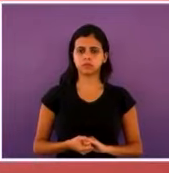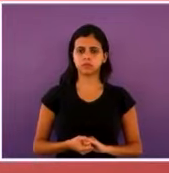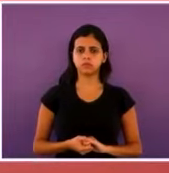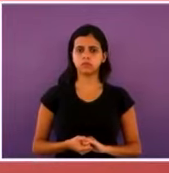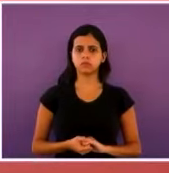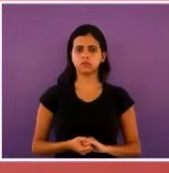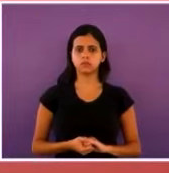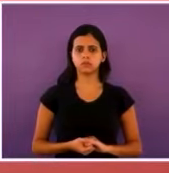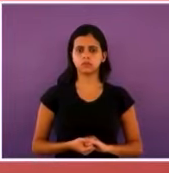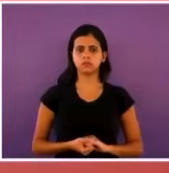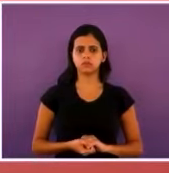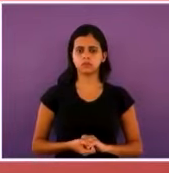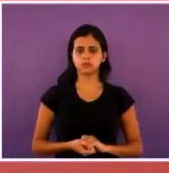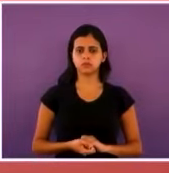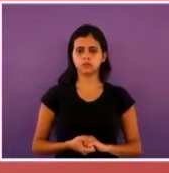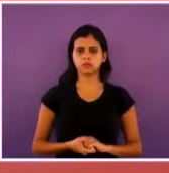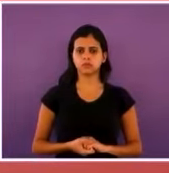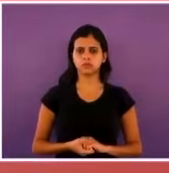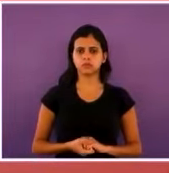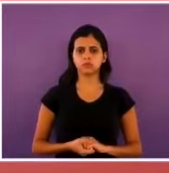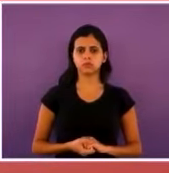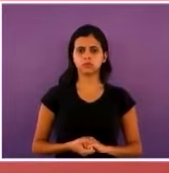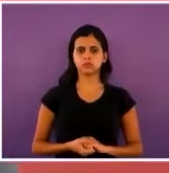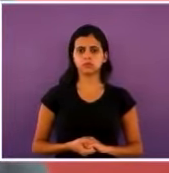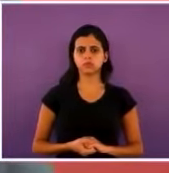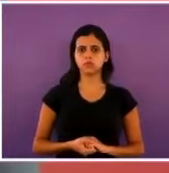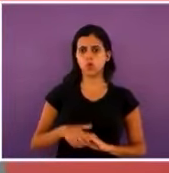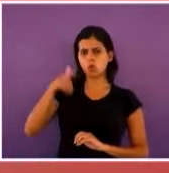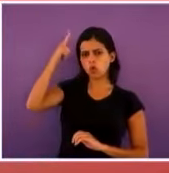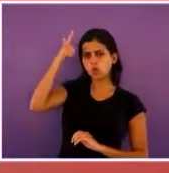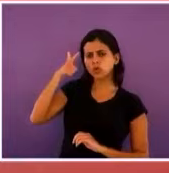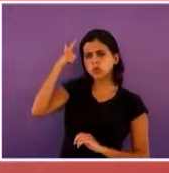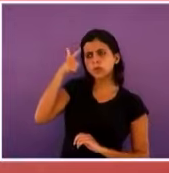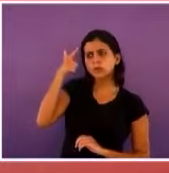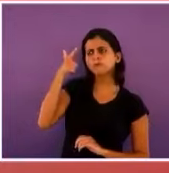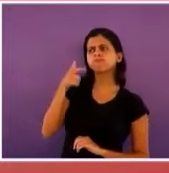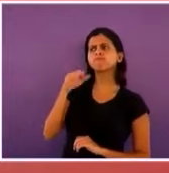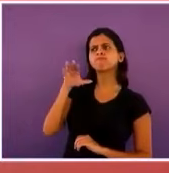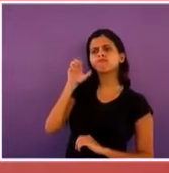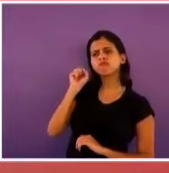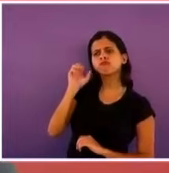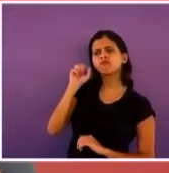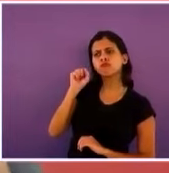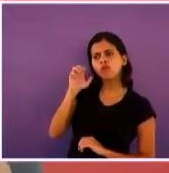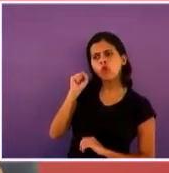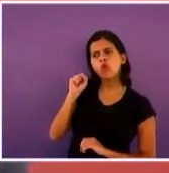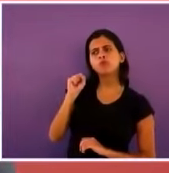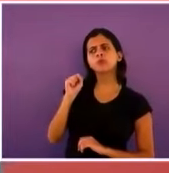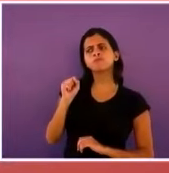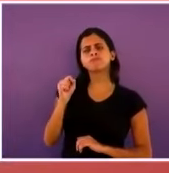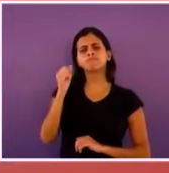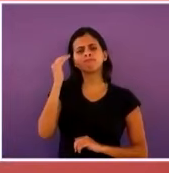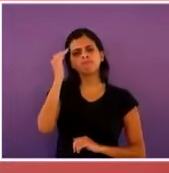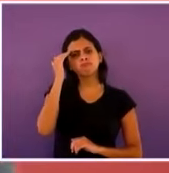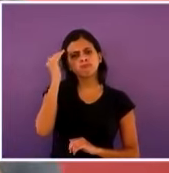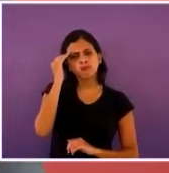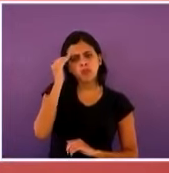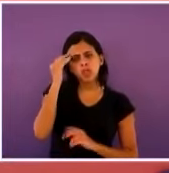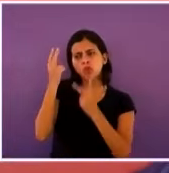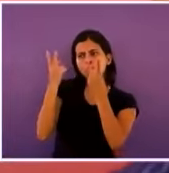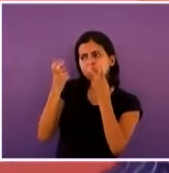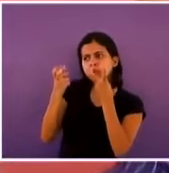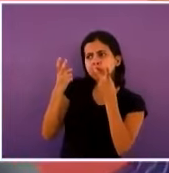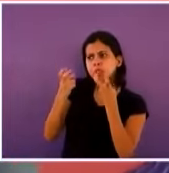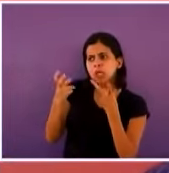gospel, mission, missionary activity. Eles ouvem o Papa falando sobre evangelho, missões, atividade missionária. And